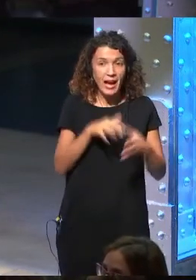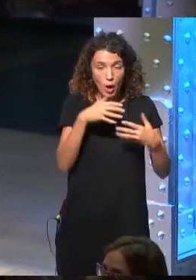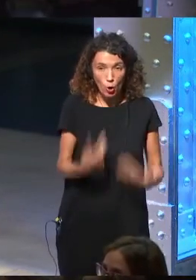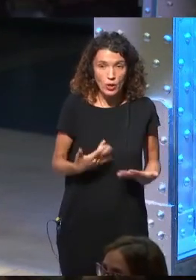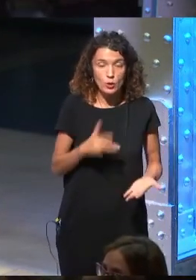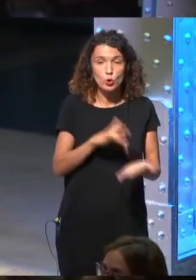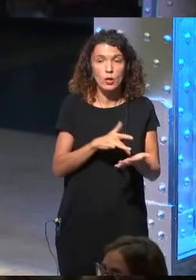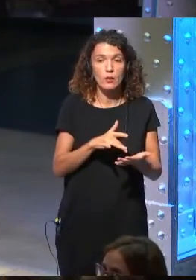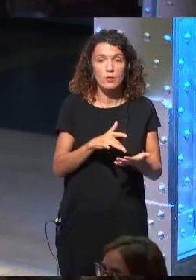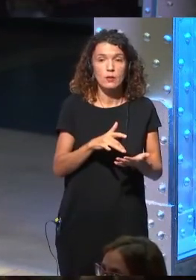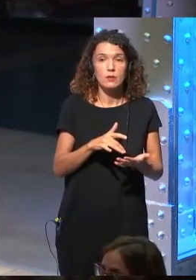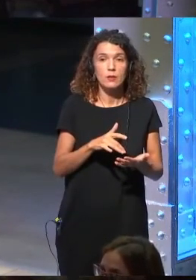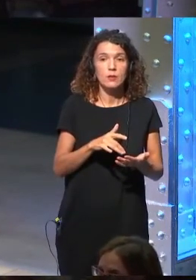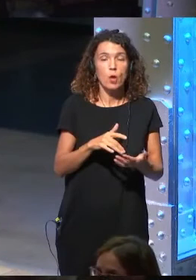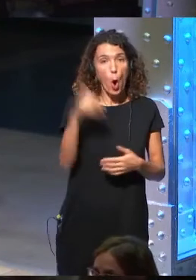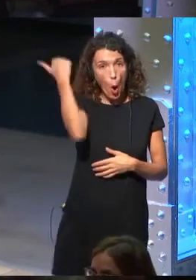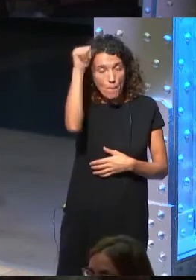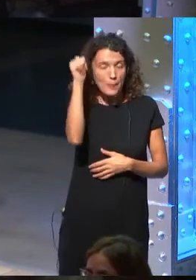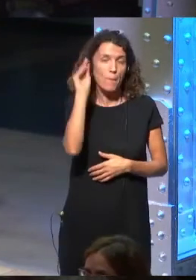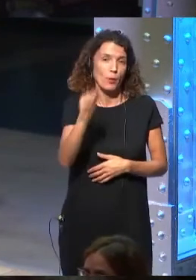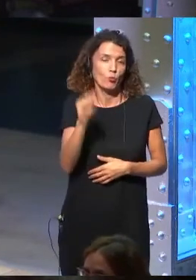questions. And I